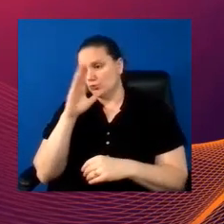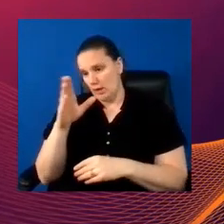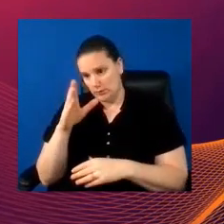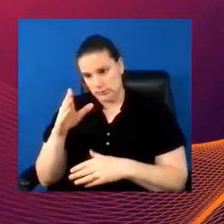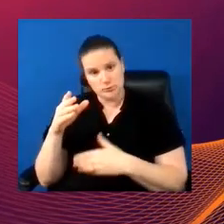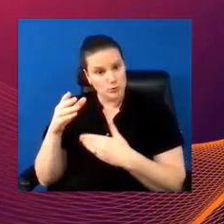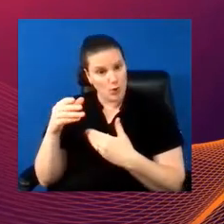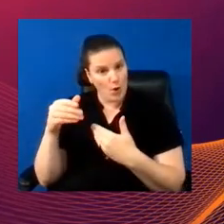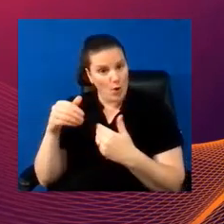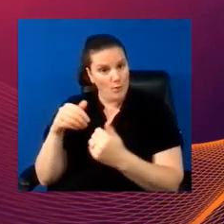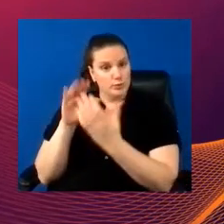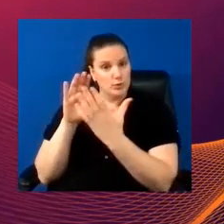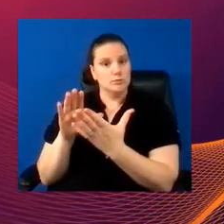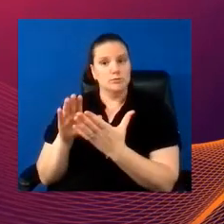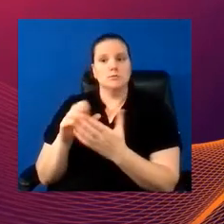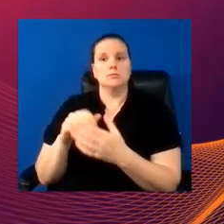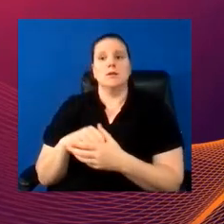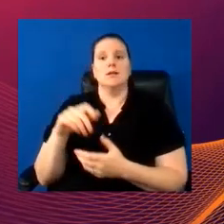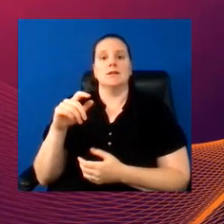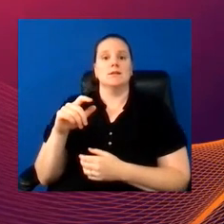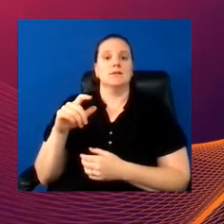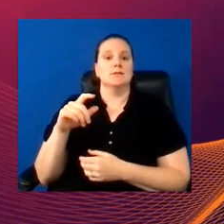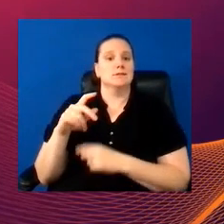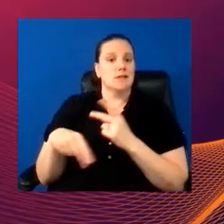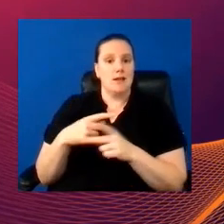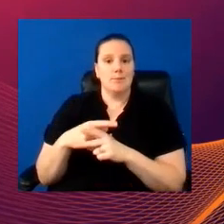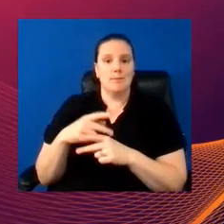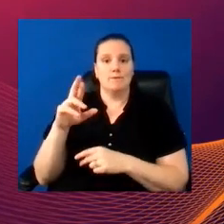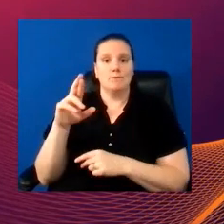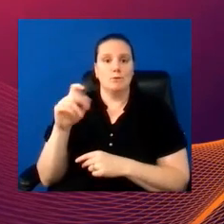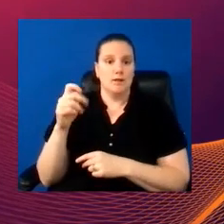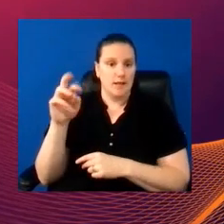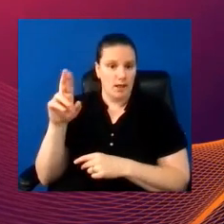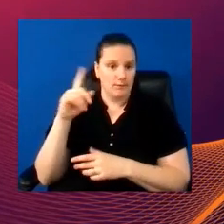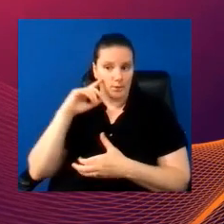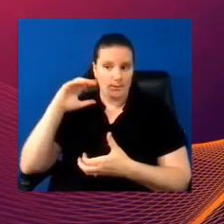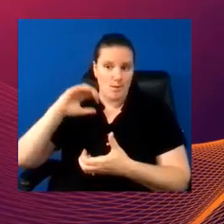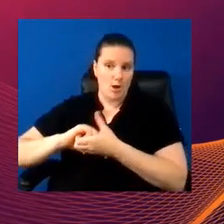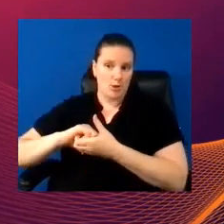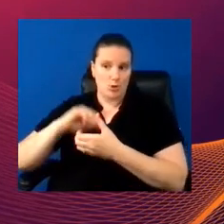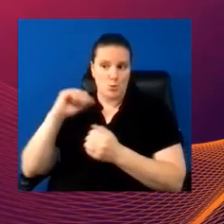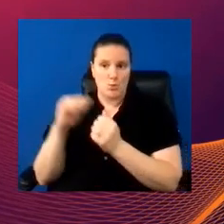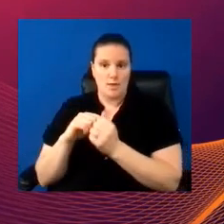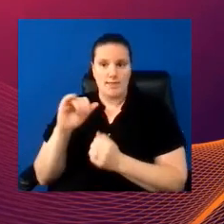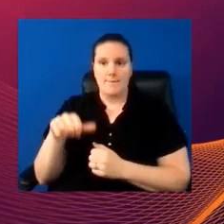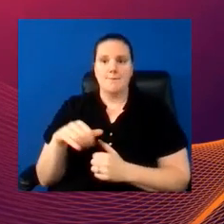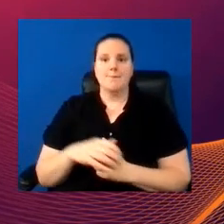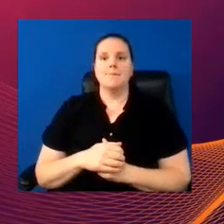select tech type of retailers to partner up with.